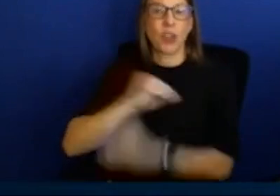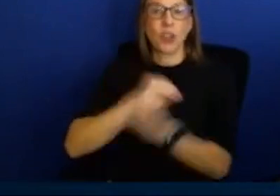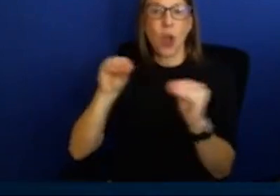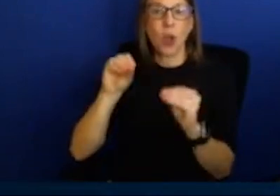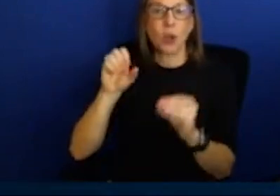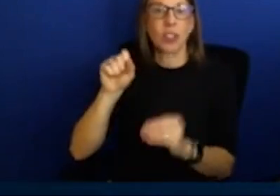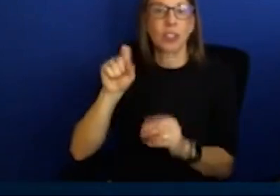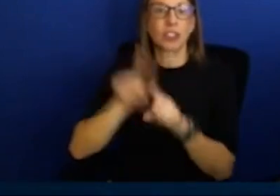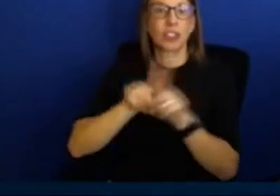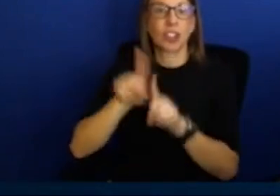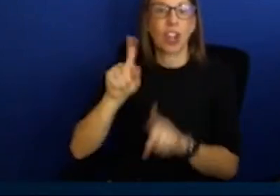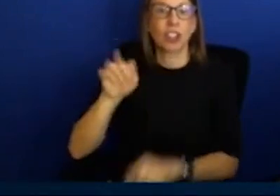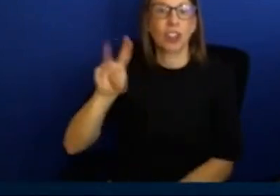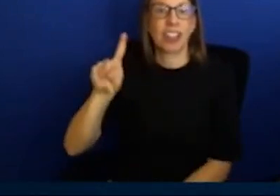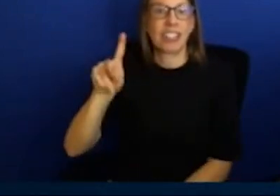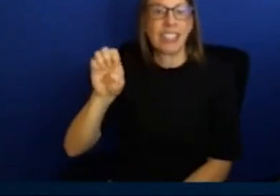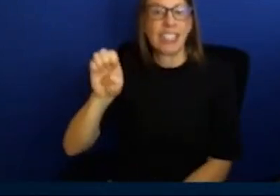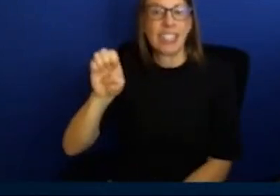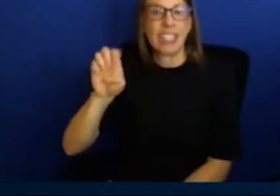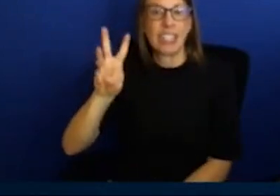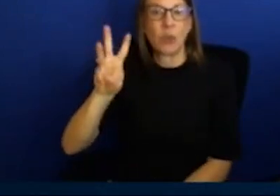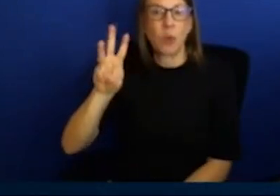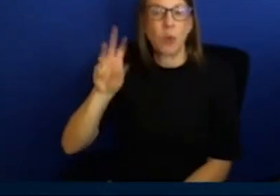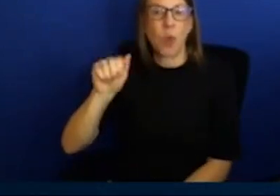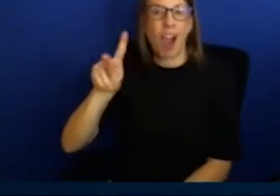an Ewok. Is that you and your Ewok? Yeah.